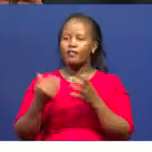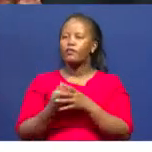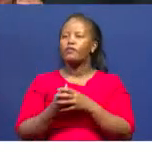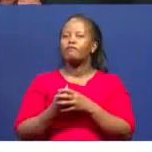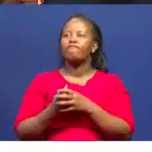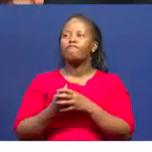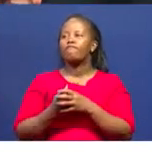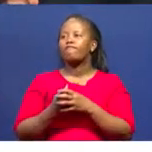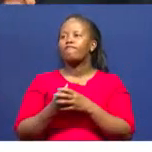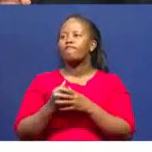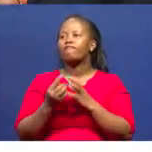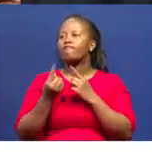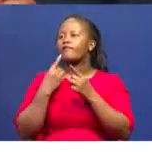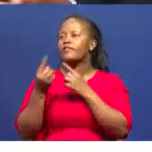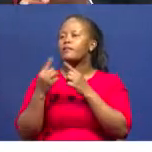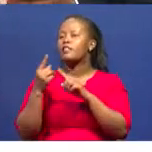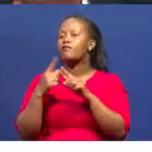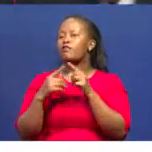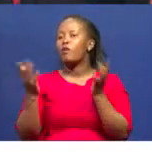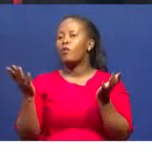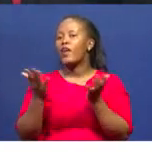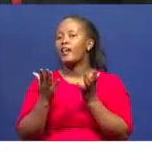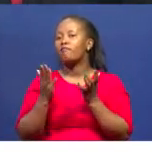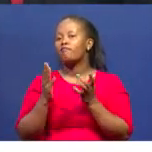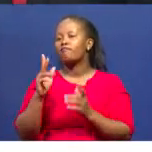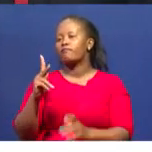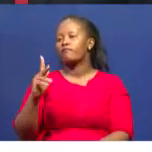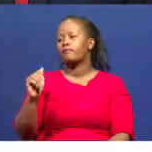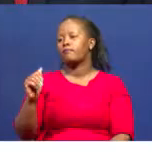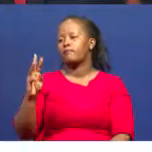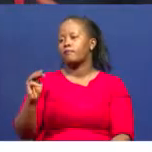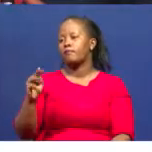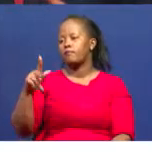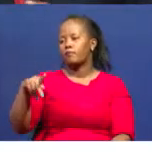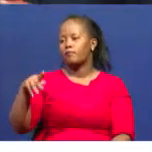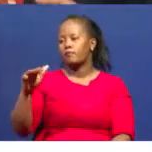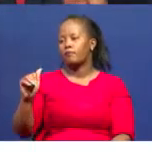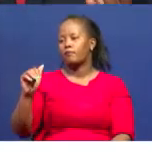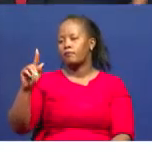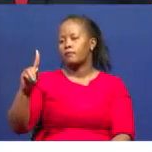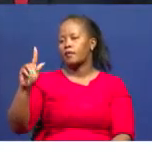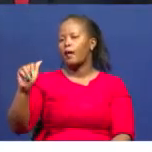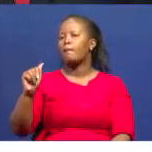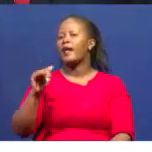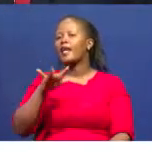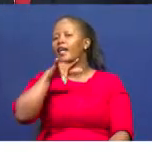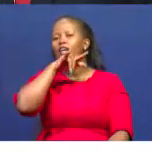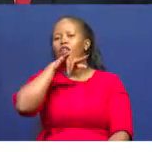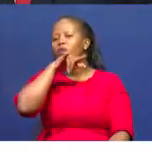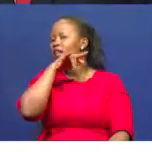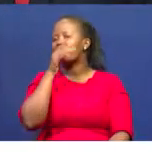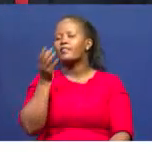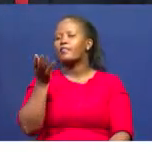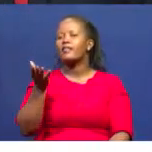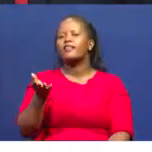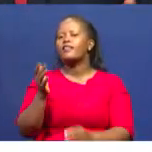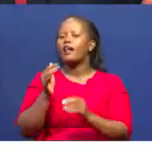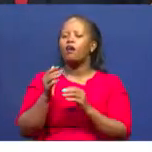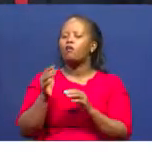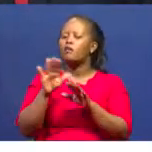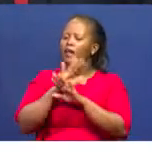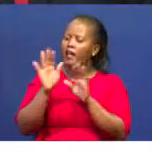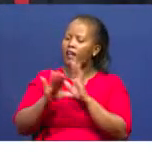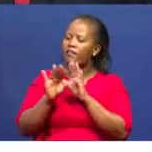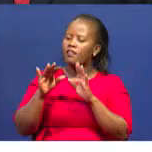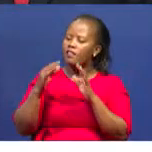us from Kampala. And just to give us a whole idea about how everything, has been, especially